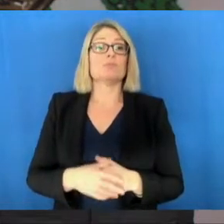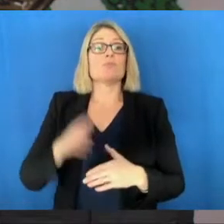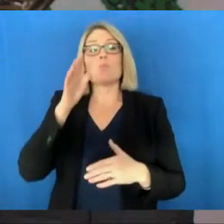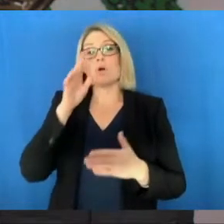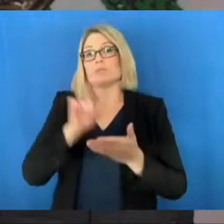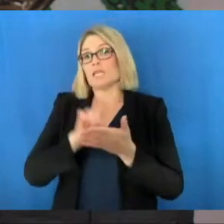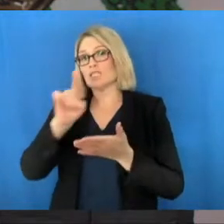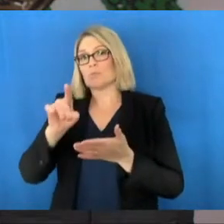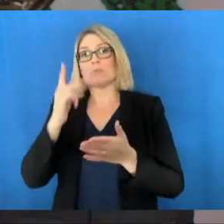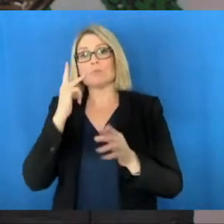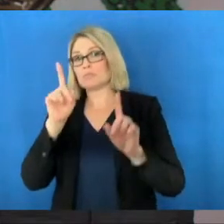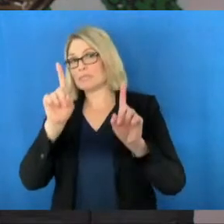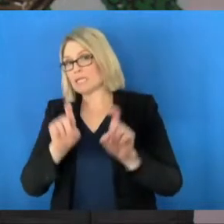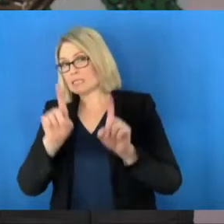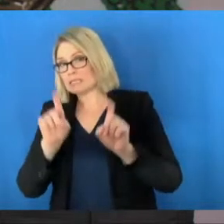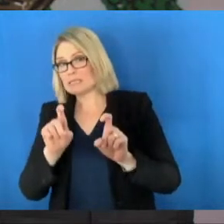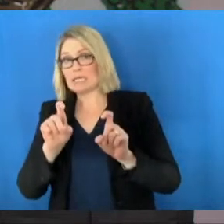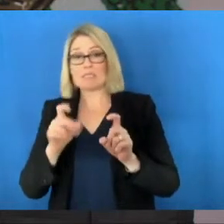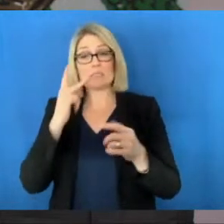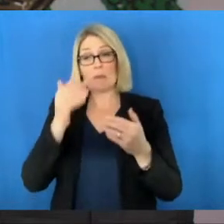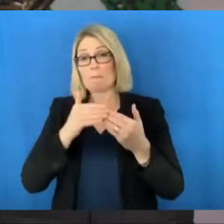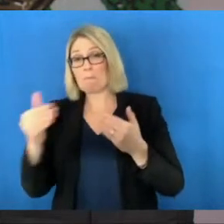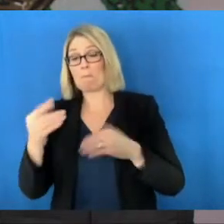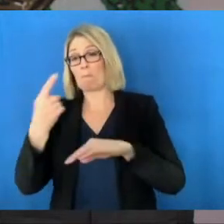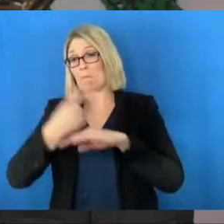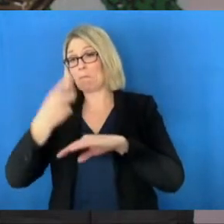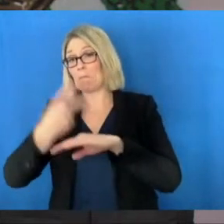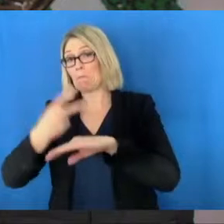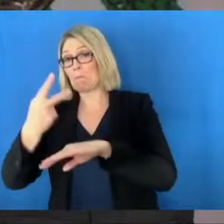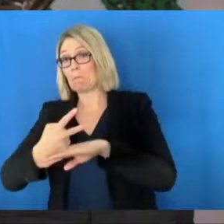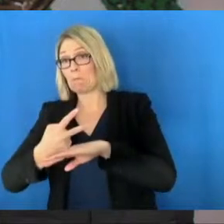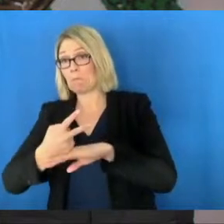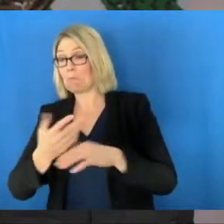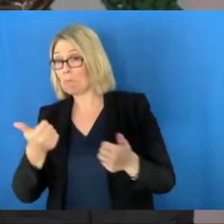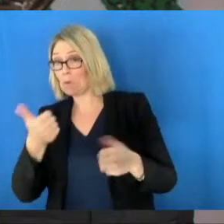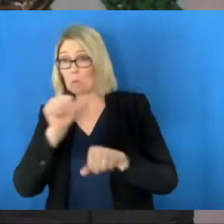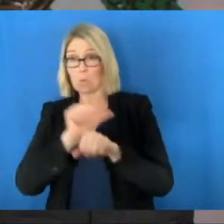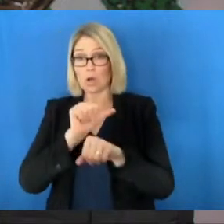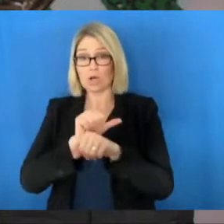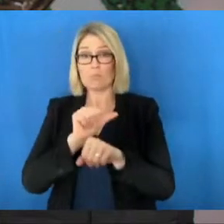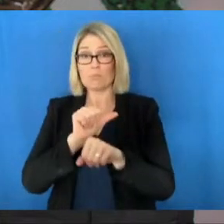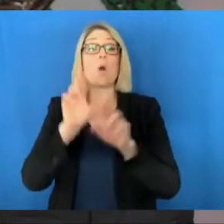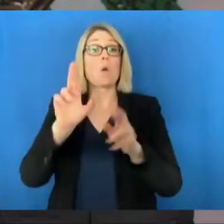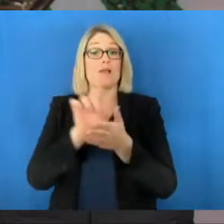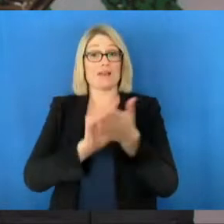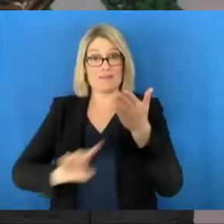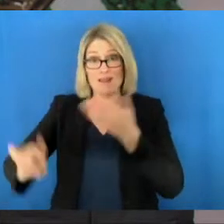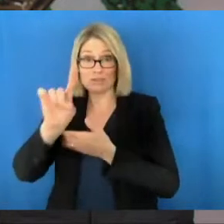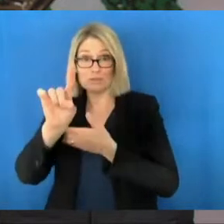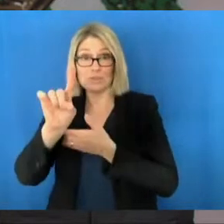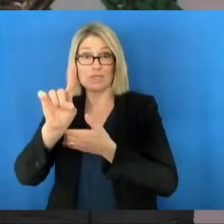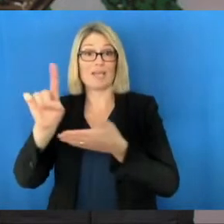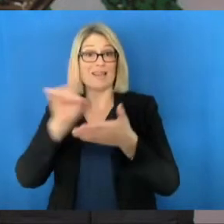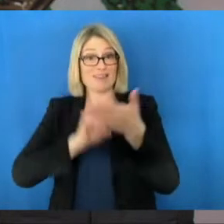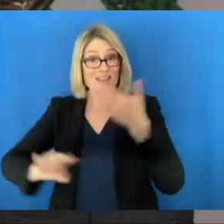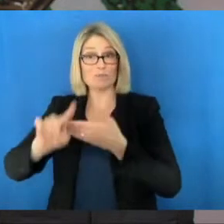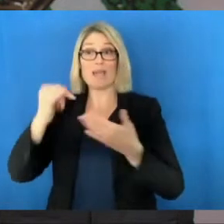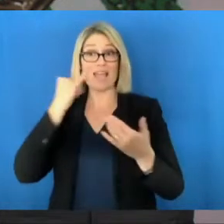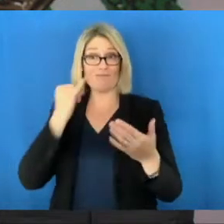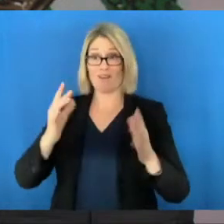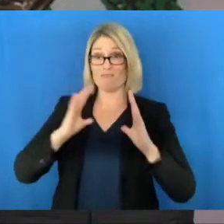sure that it's functioning over the coming days. So we're hoping next week if things are ready to go with